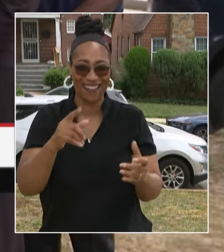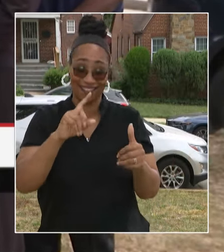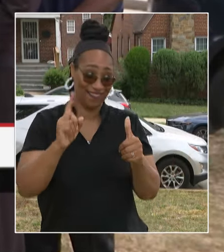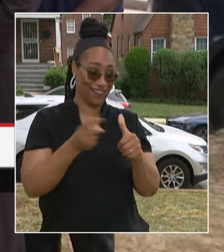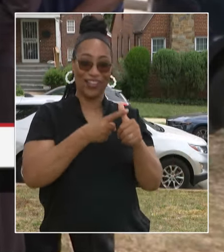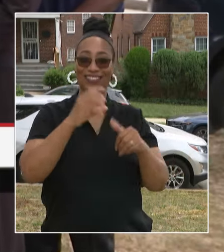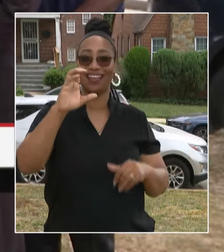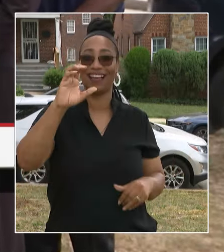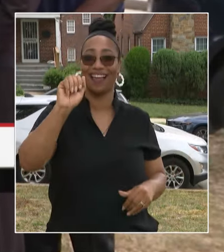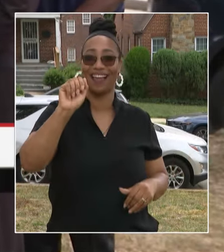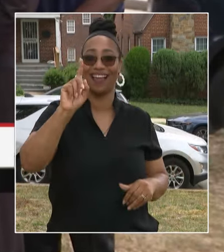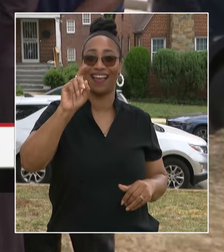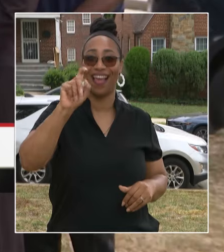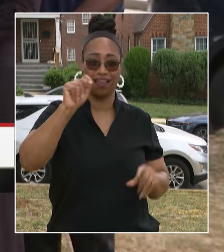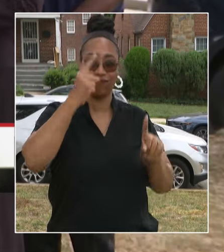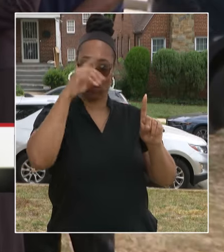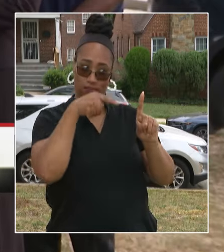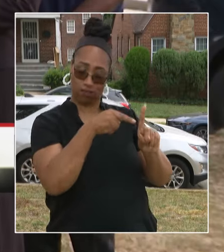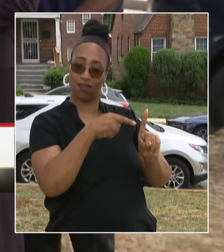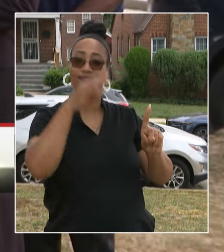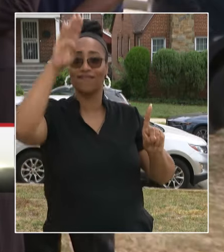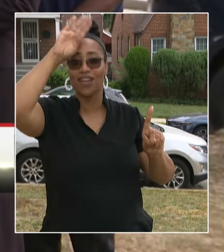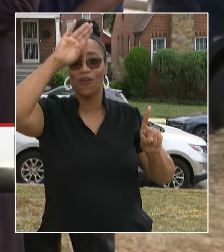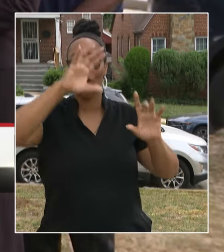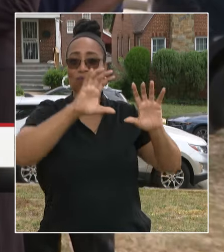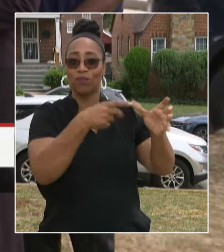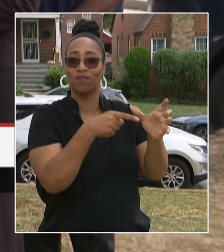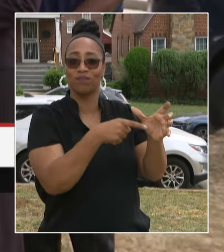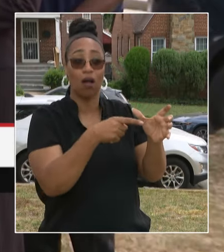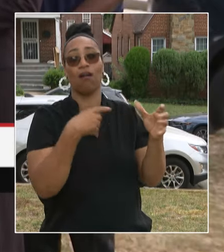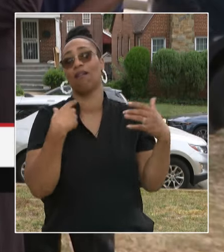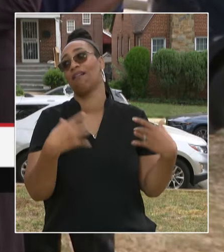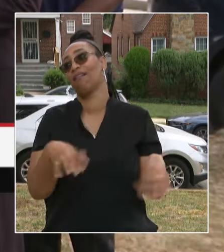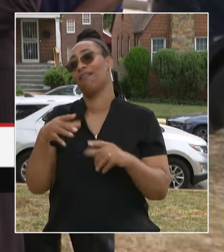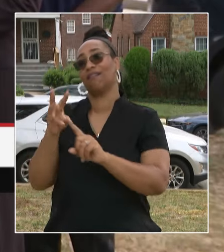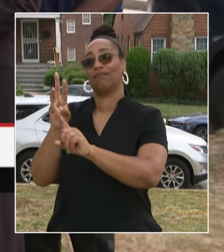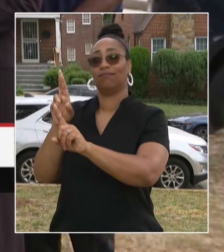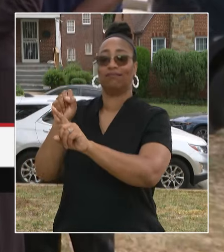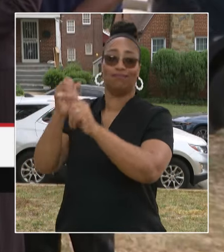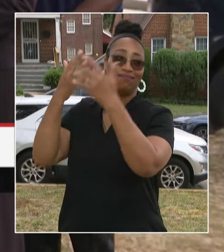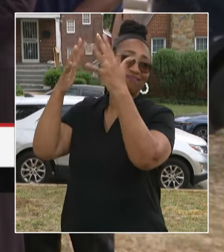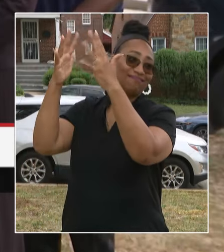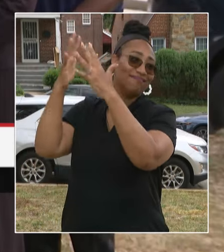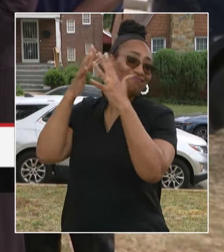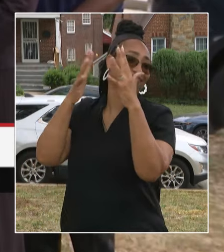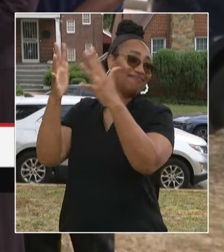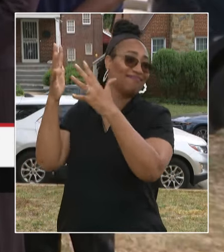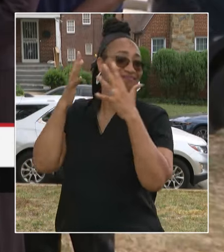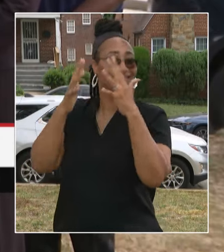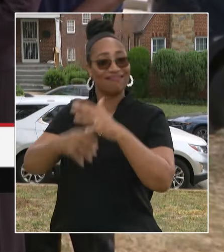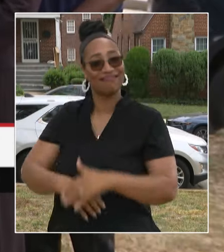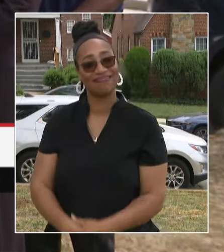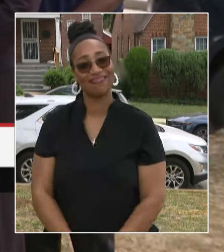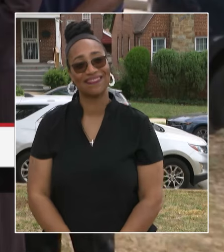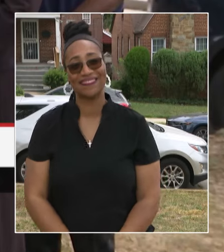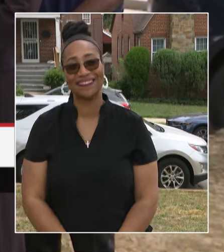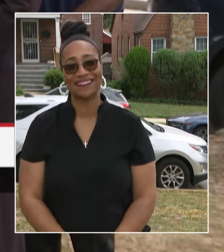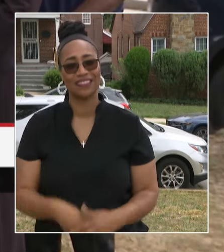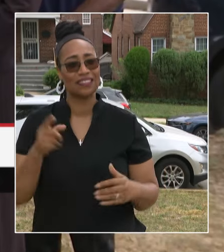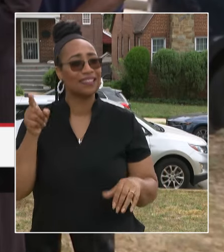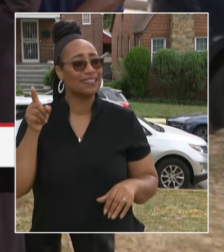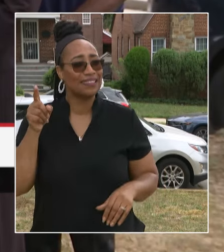for firefighters going into that. But also what he did was he navigated and constructed in such a way that the young people